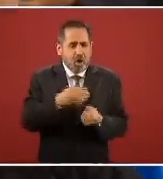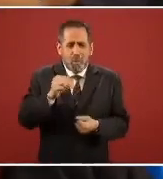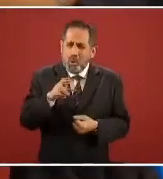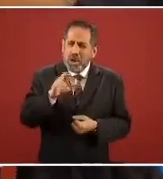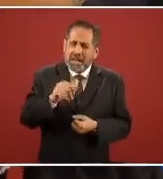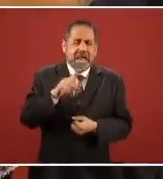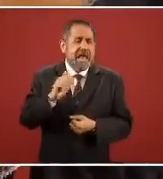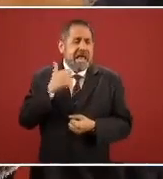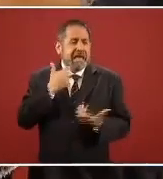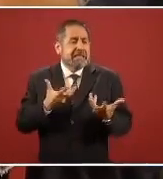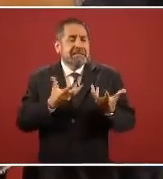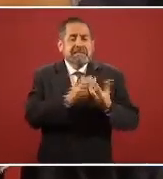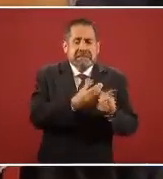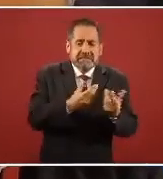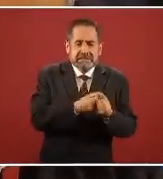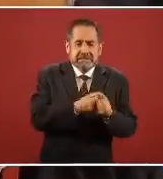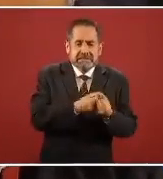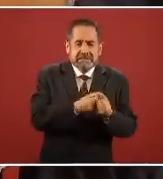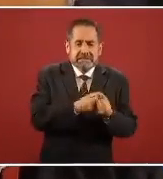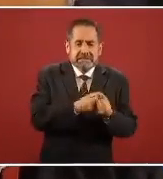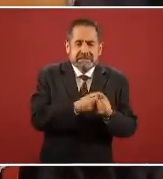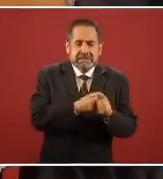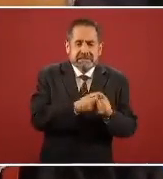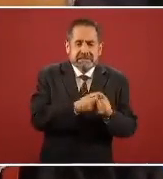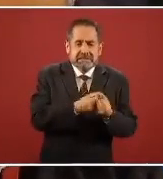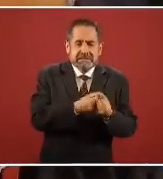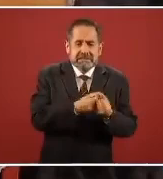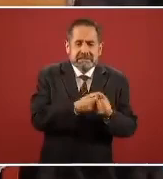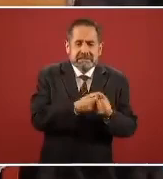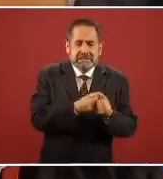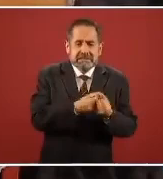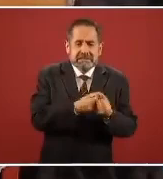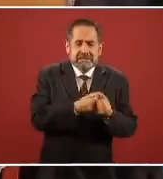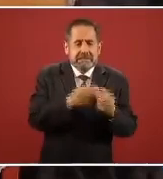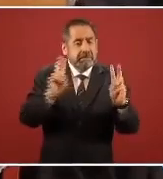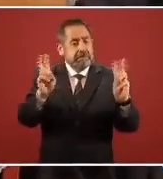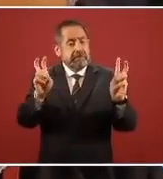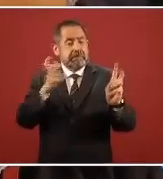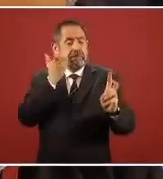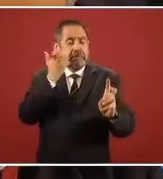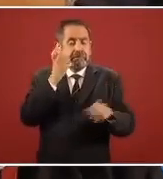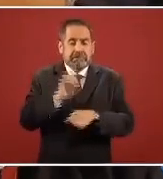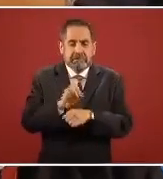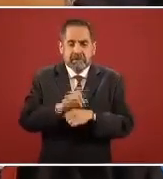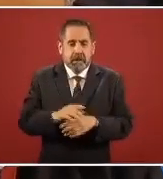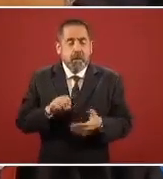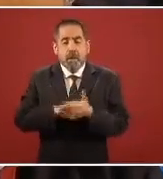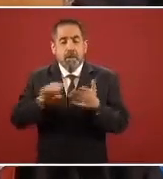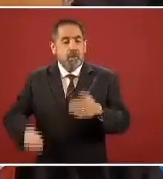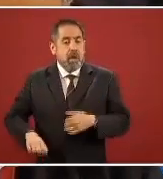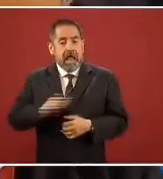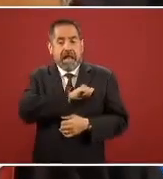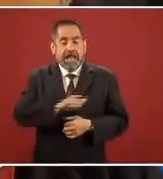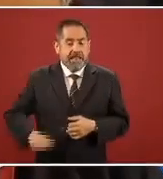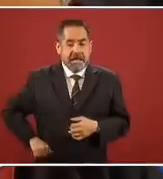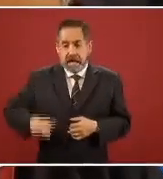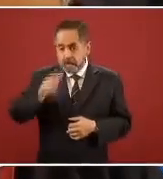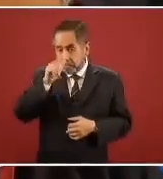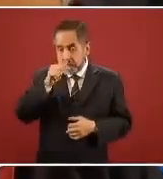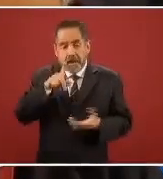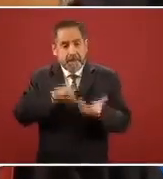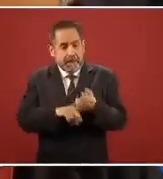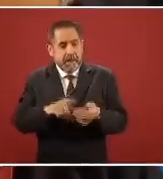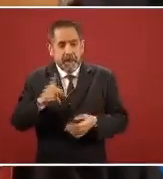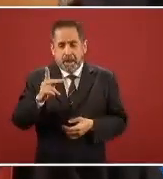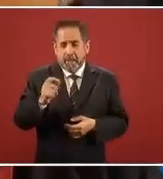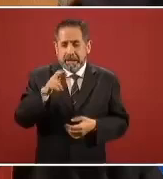party. Que son supuestamente de Morena. That are supposedly of the Morena party. En la alcaldía de Hermosillo hay varios expadrecistas